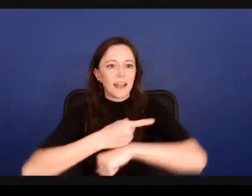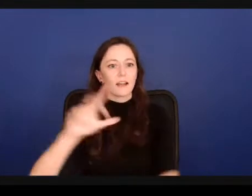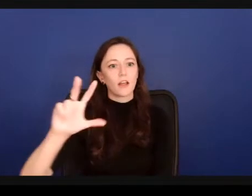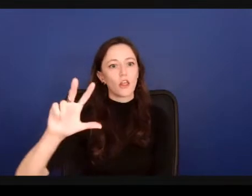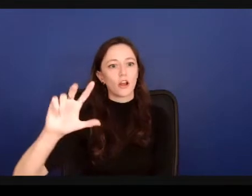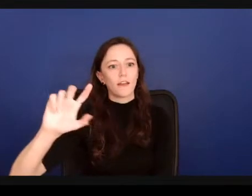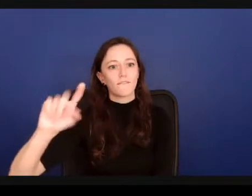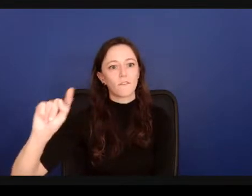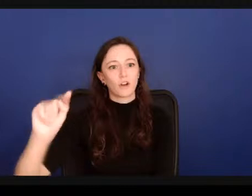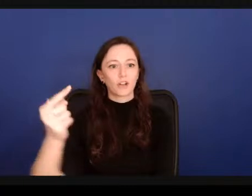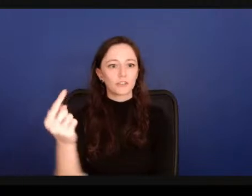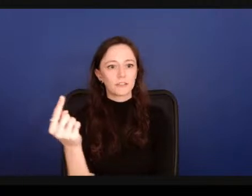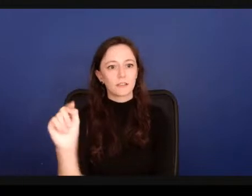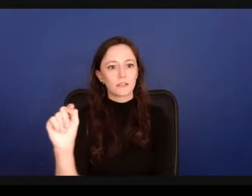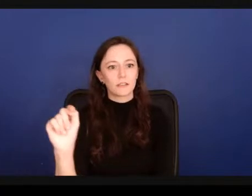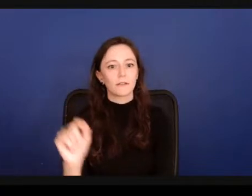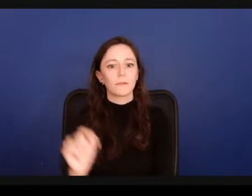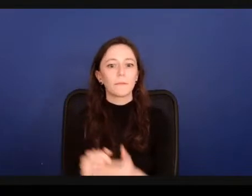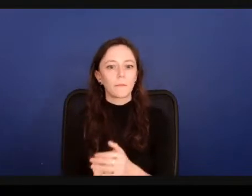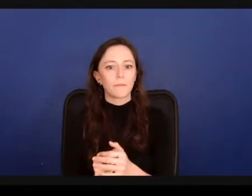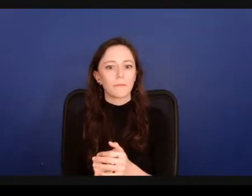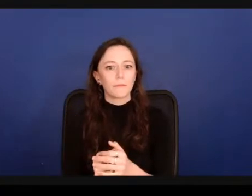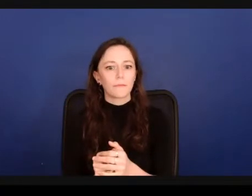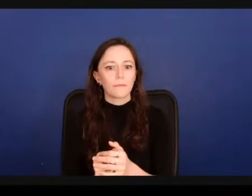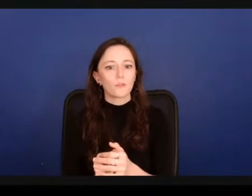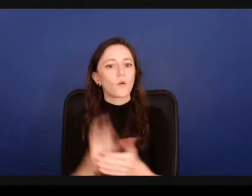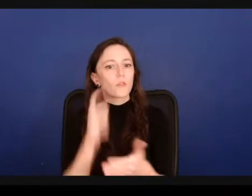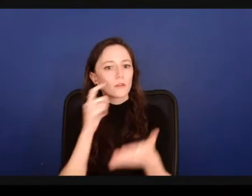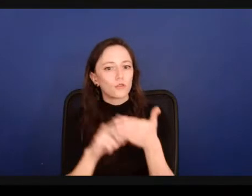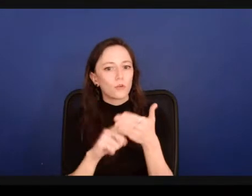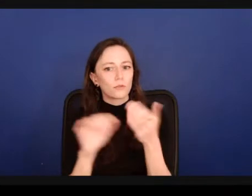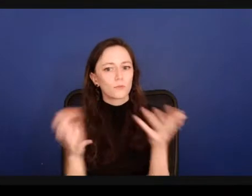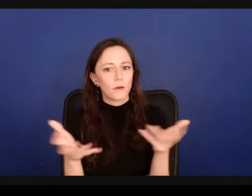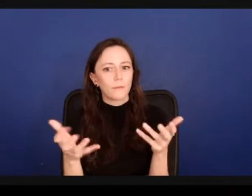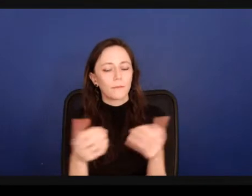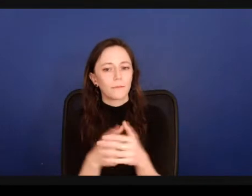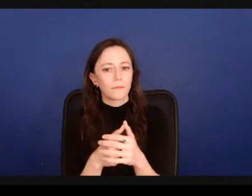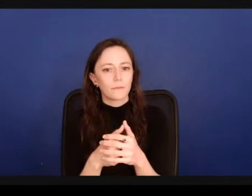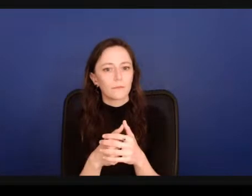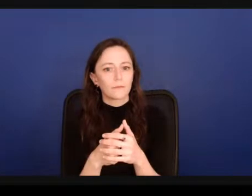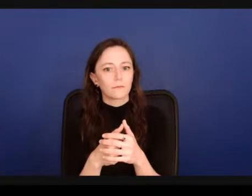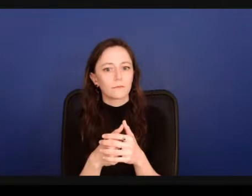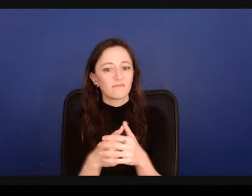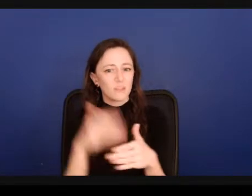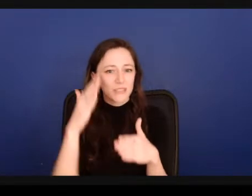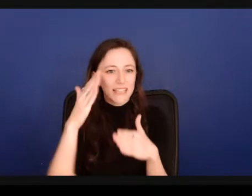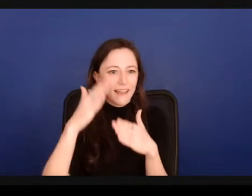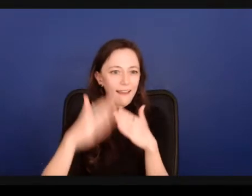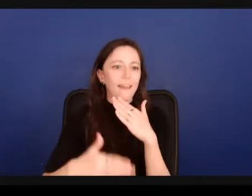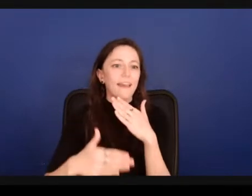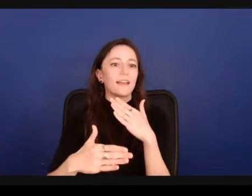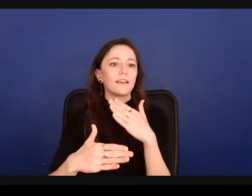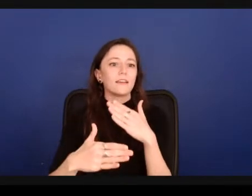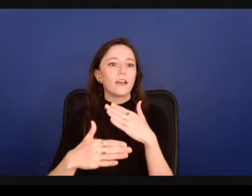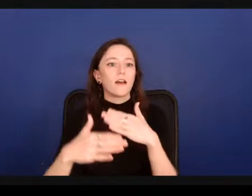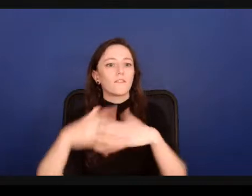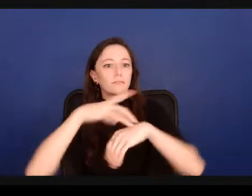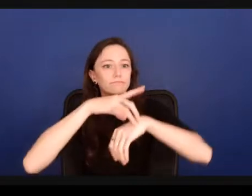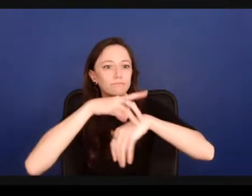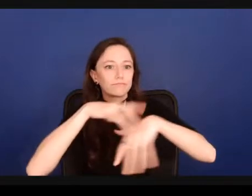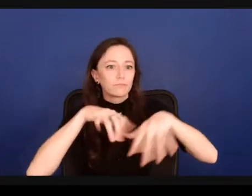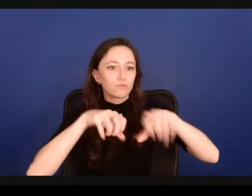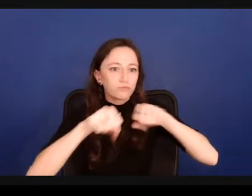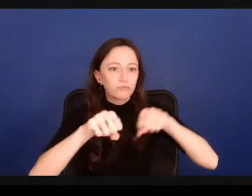So on the 31st, they note that there was the end of the seismic swarm, coincident with a drop